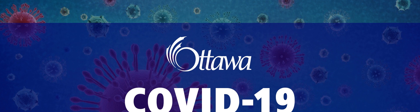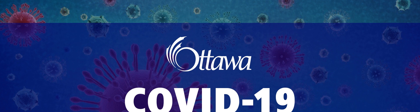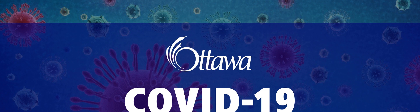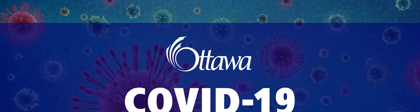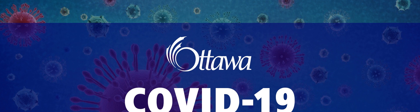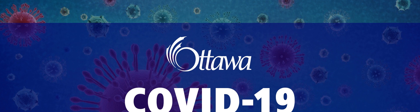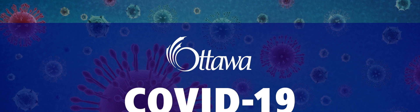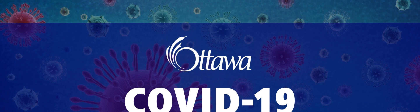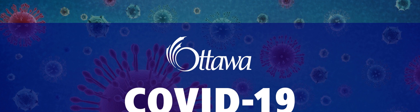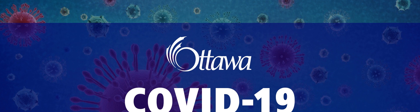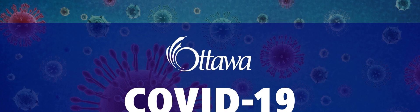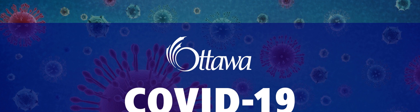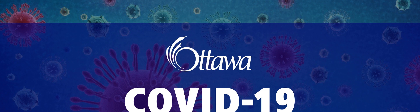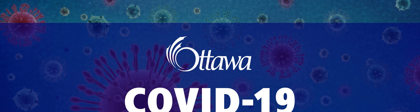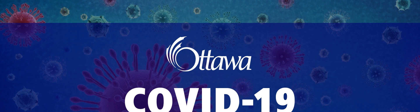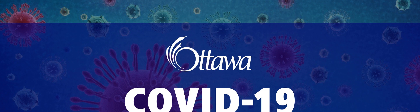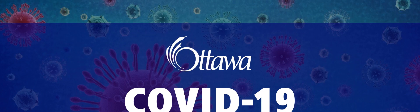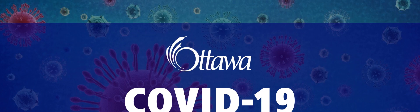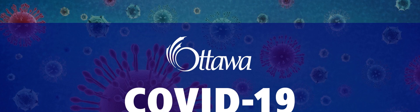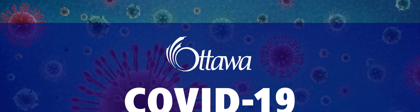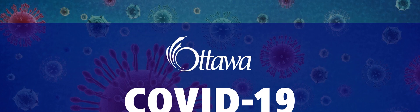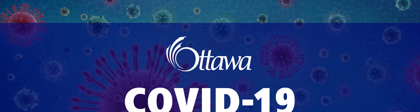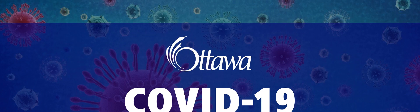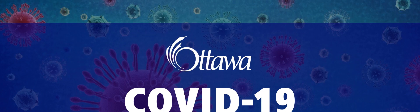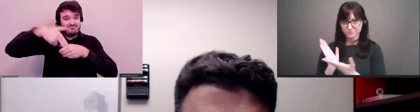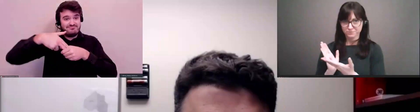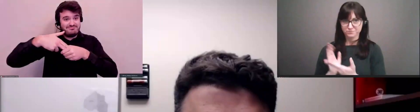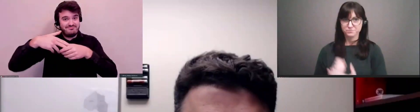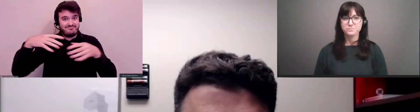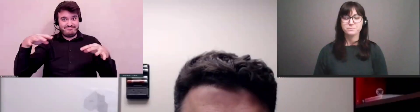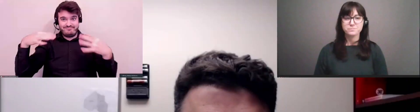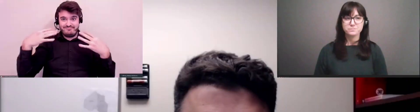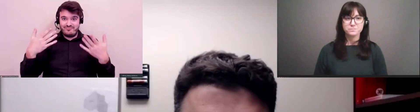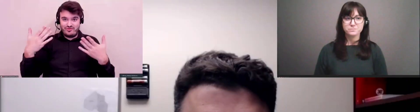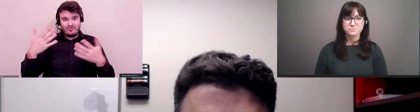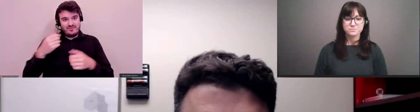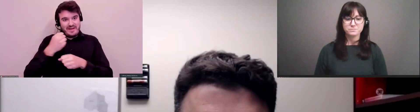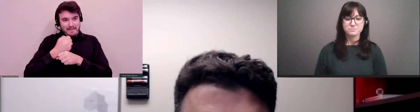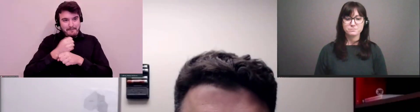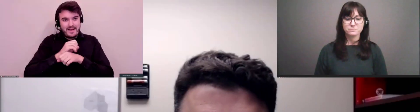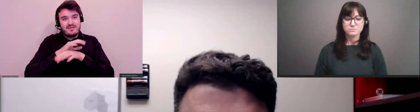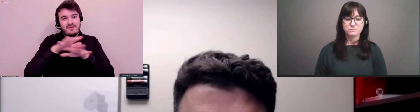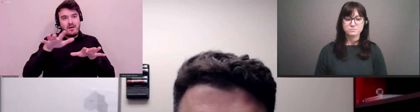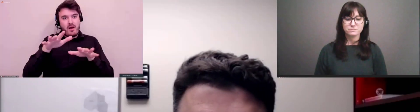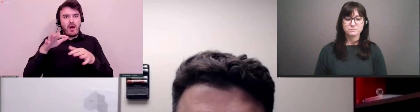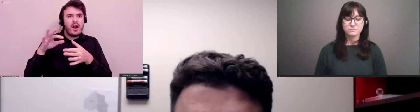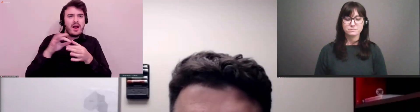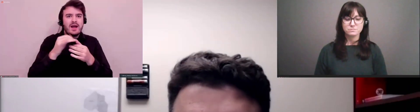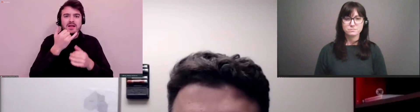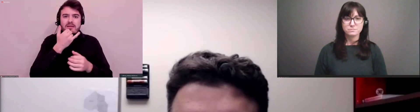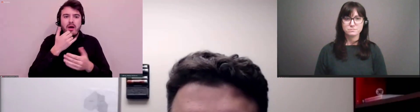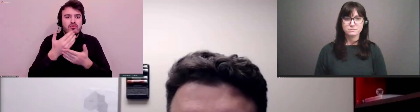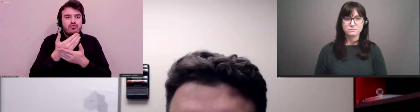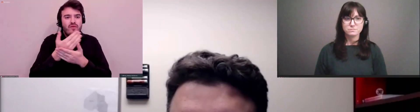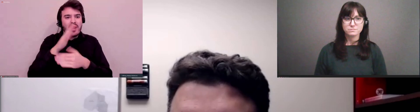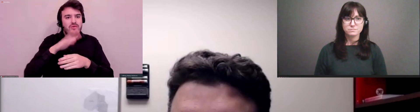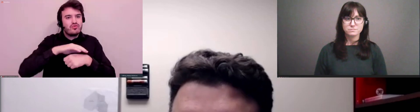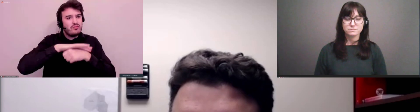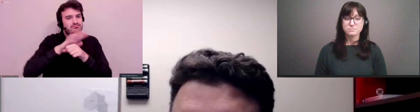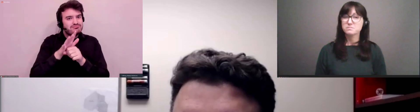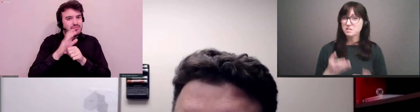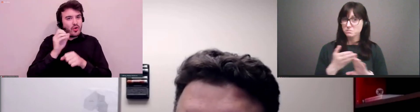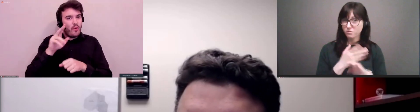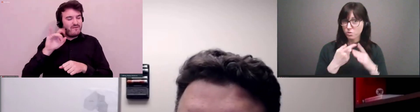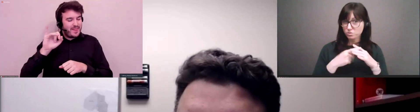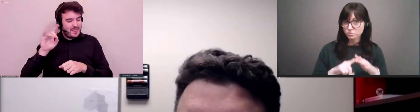COVID-19. Merci de vous joindre à nous pour cette disponibilité média au sujet du nouveau coronavirus COVID-19. Before we begin,